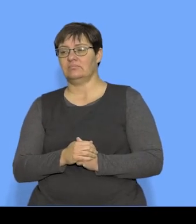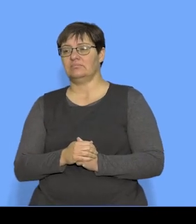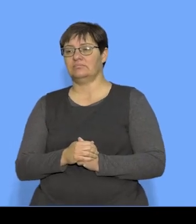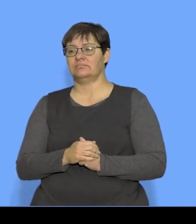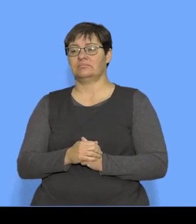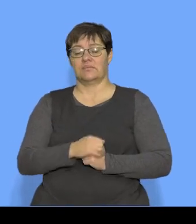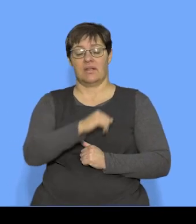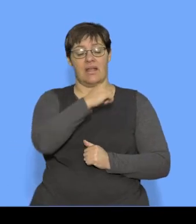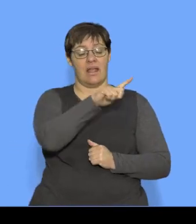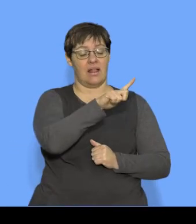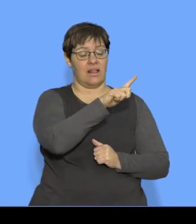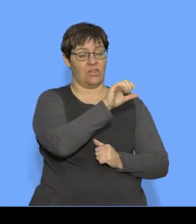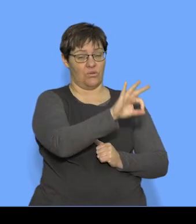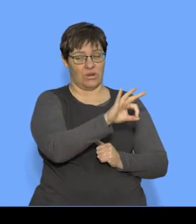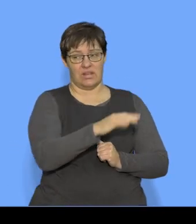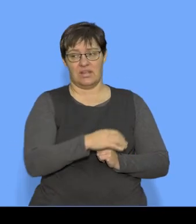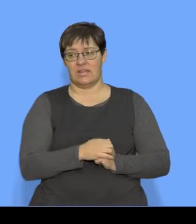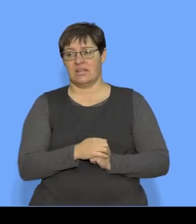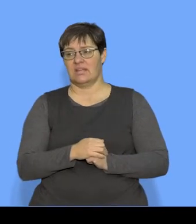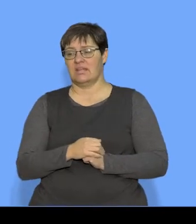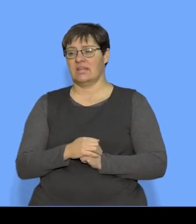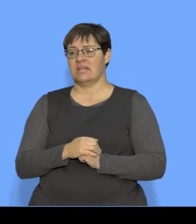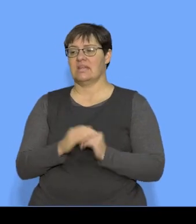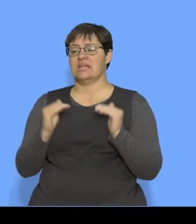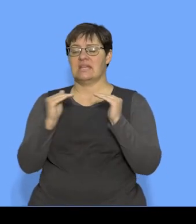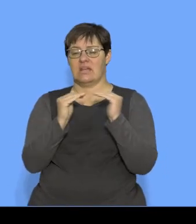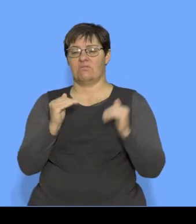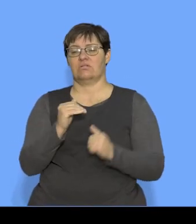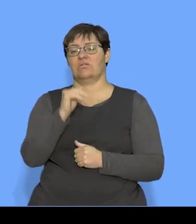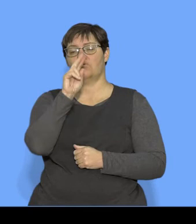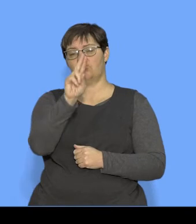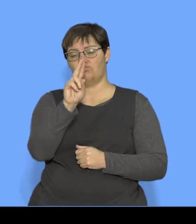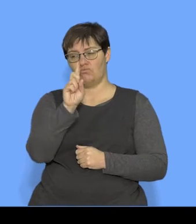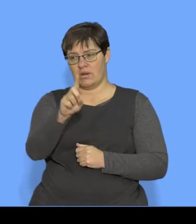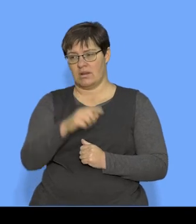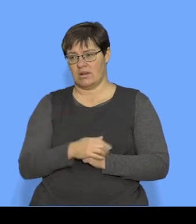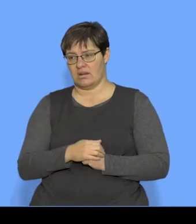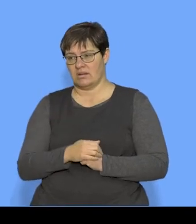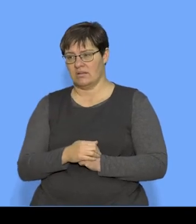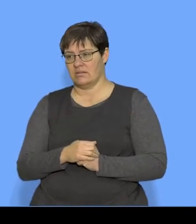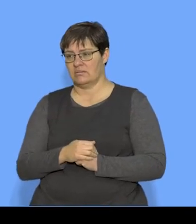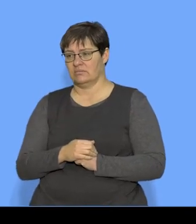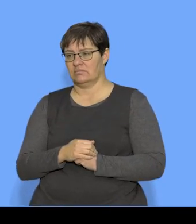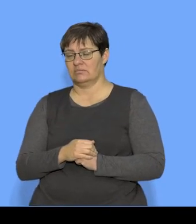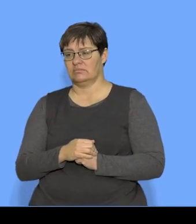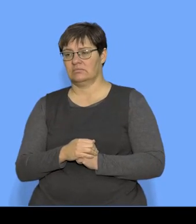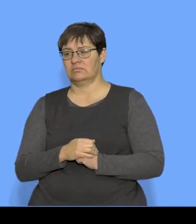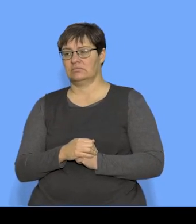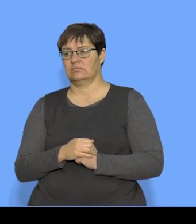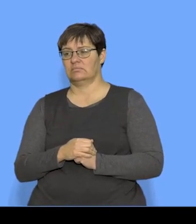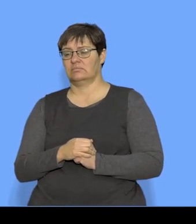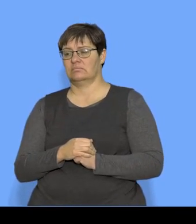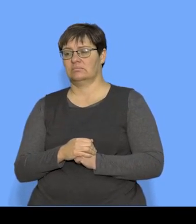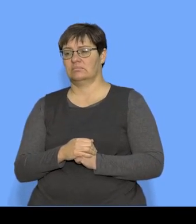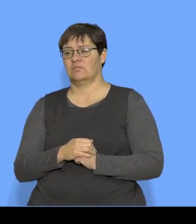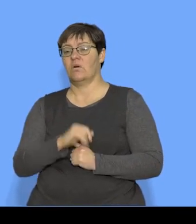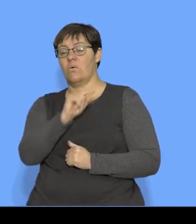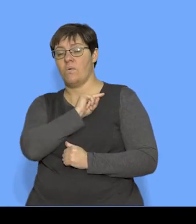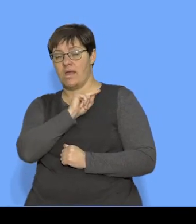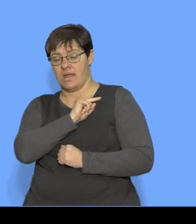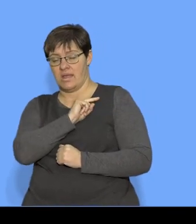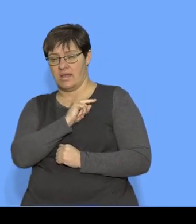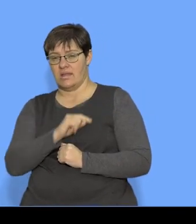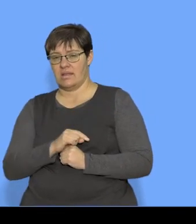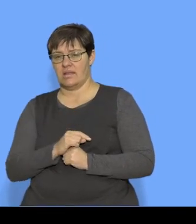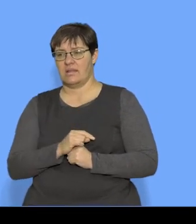know L3 is equals to U1, right? This is equals to U1, and my reason